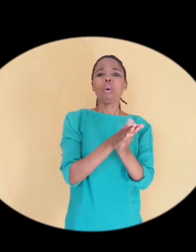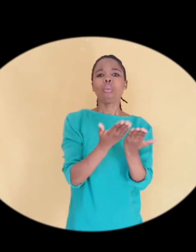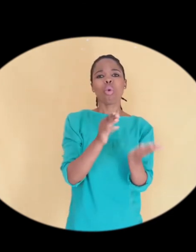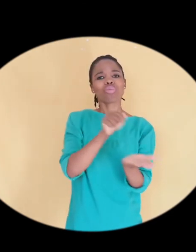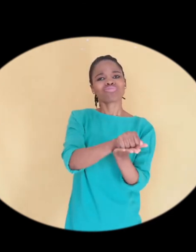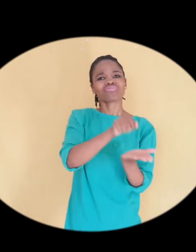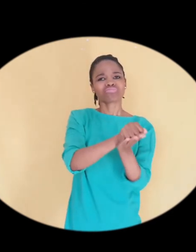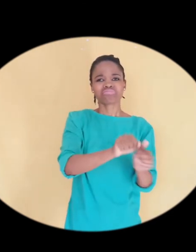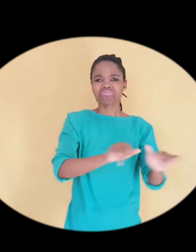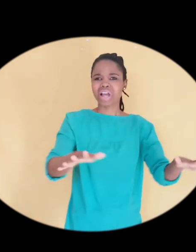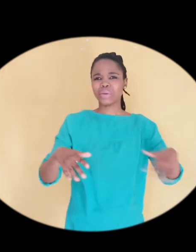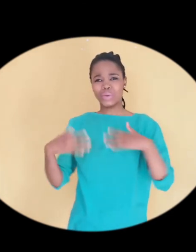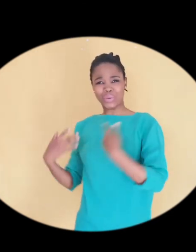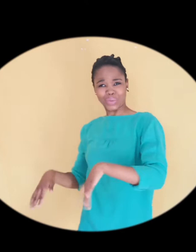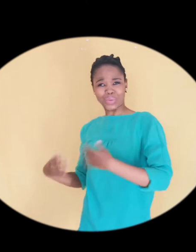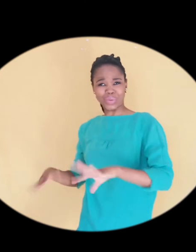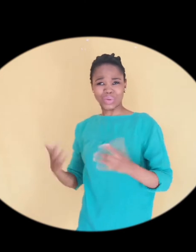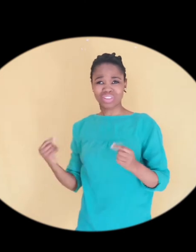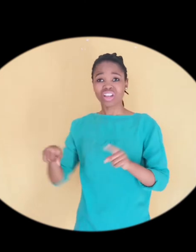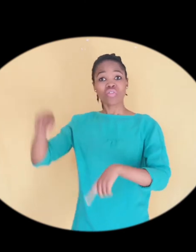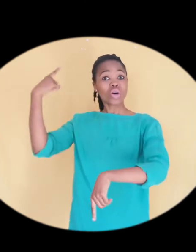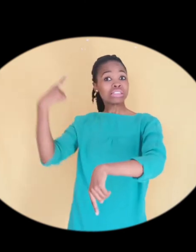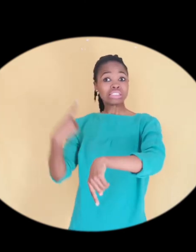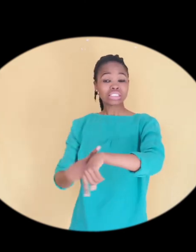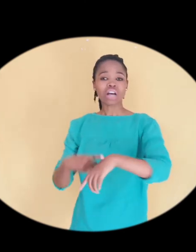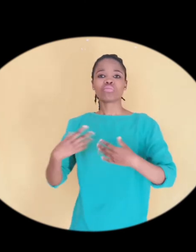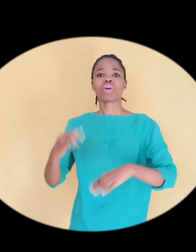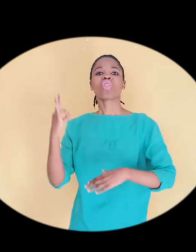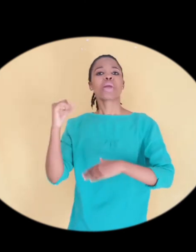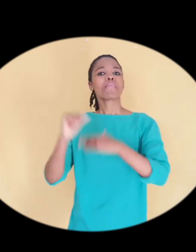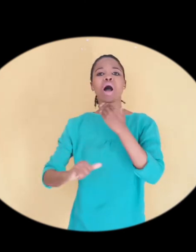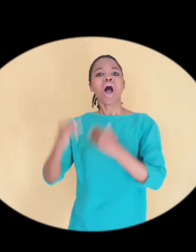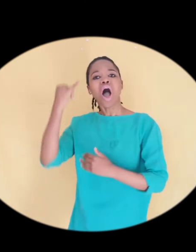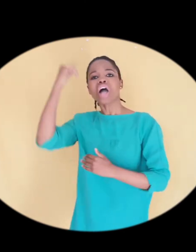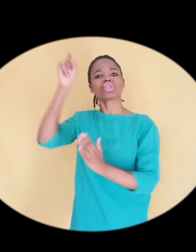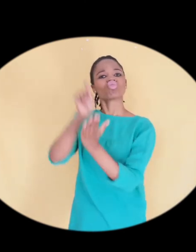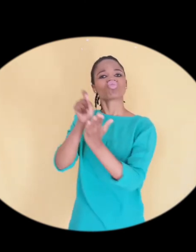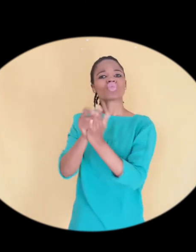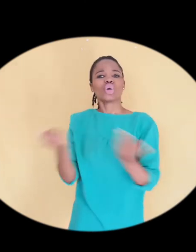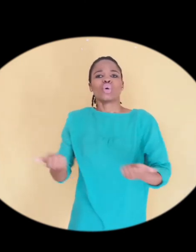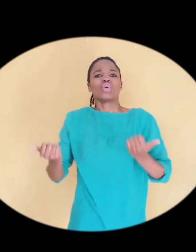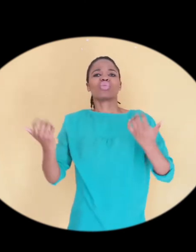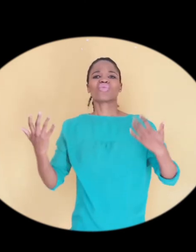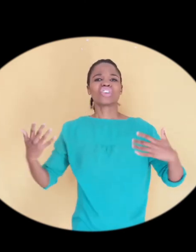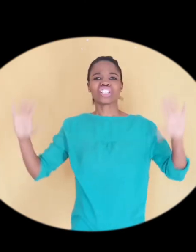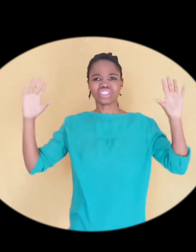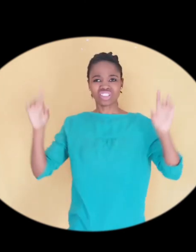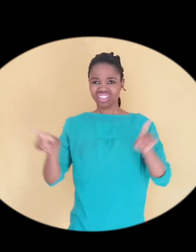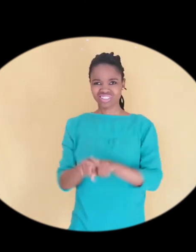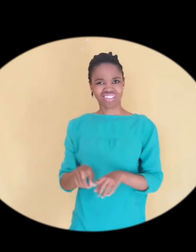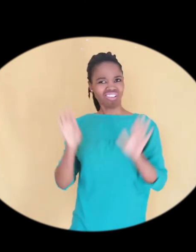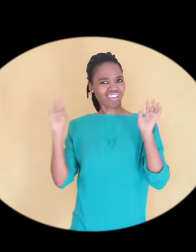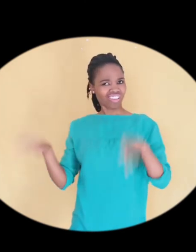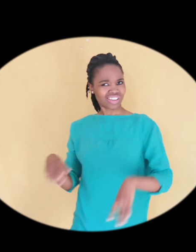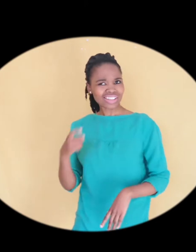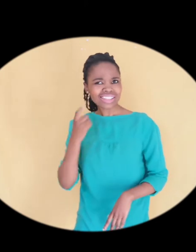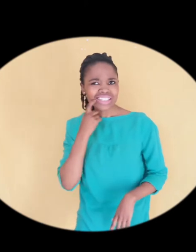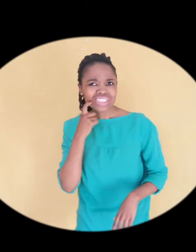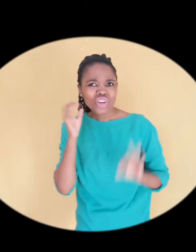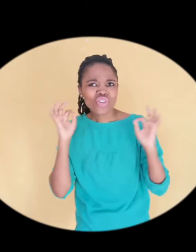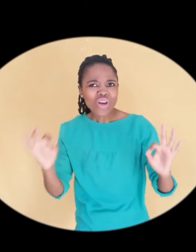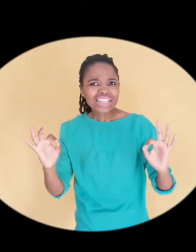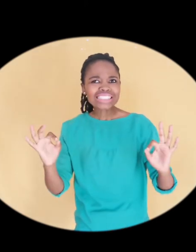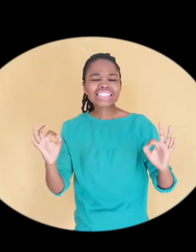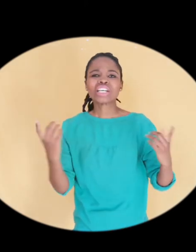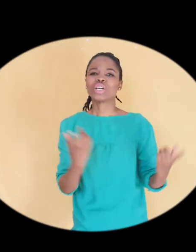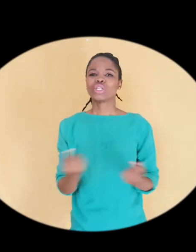Like, you said it was, first time writer, you wrote it in 3 months. Like, that doesn't seem like an easy